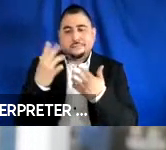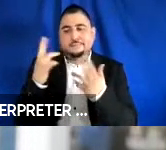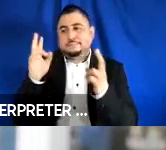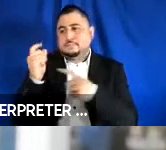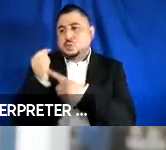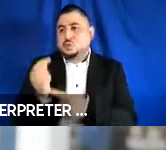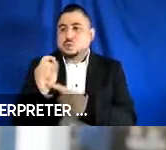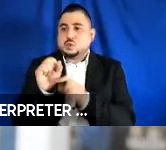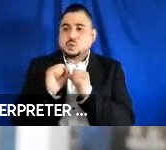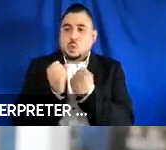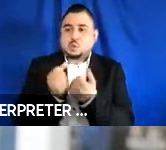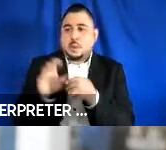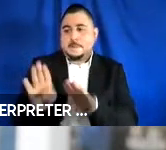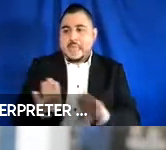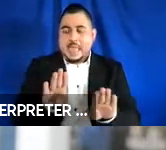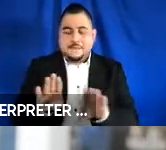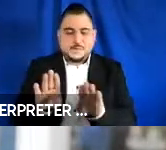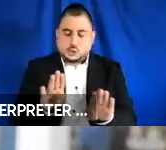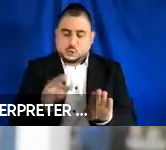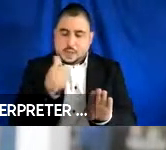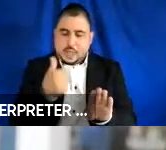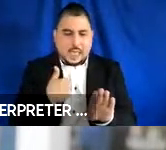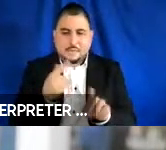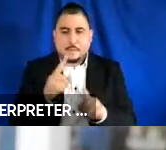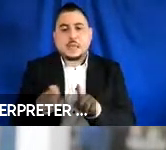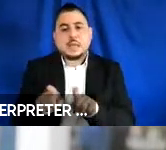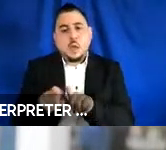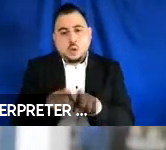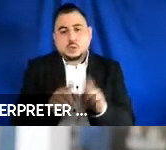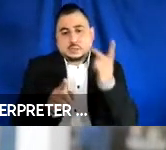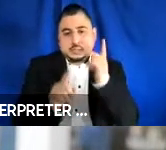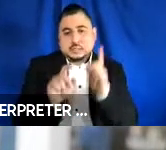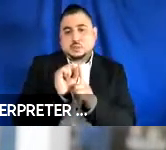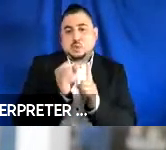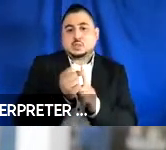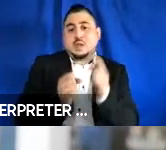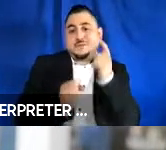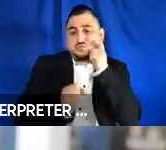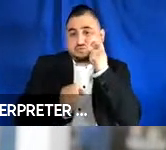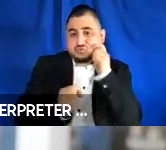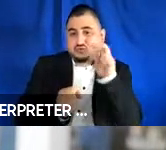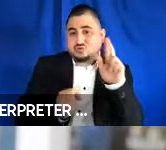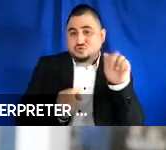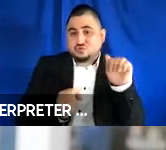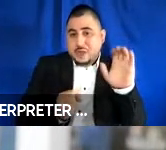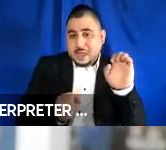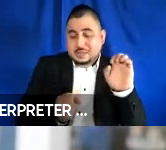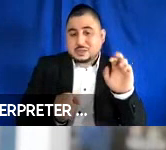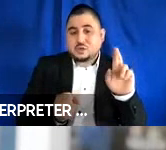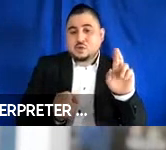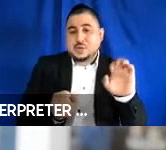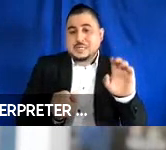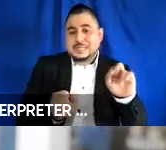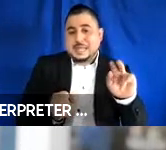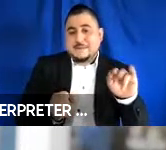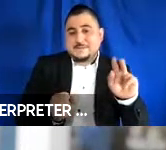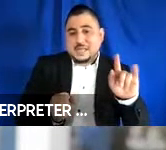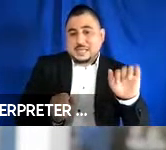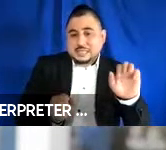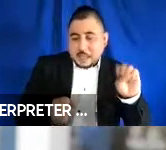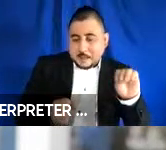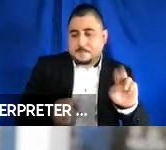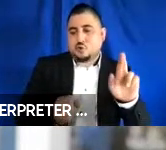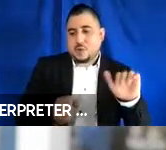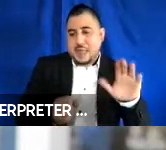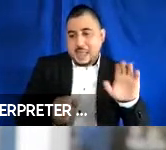traditional social behaviors. We've also seen this in the context of race and recidivism rates or gender